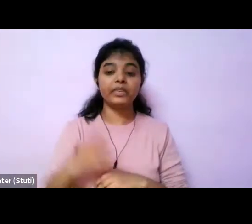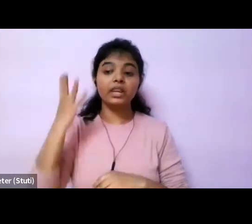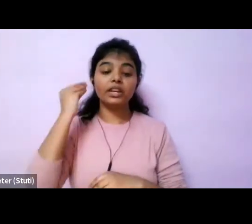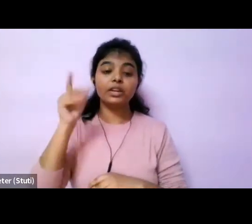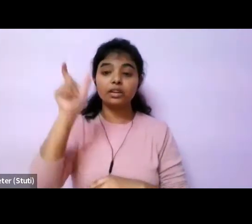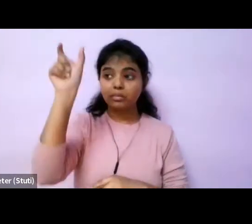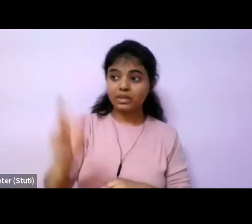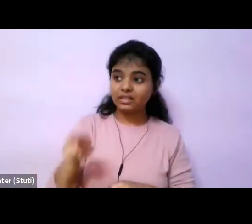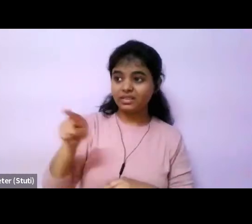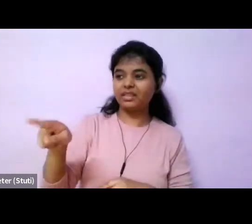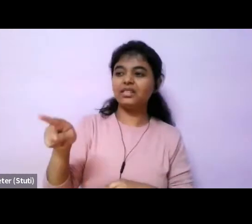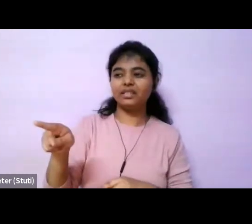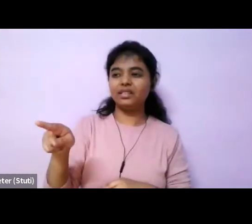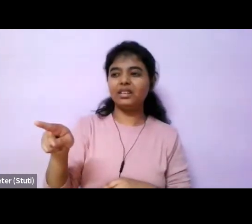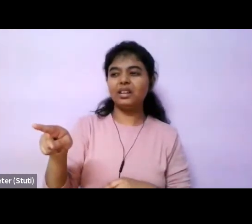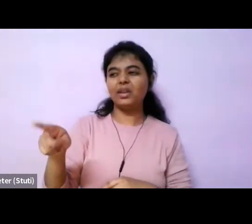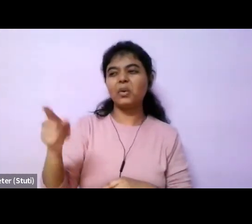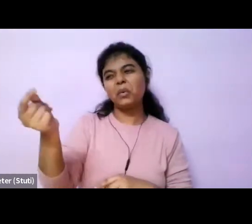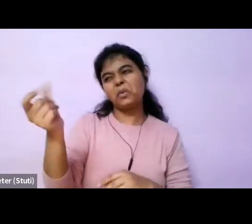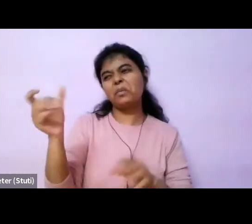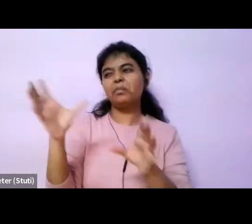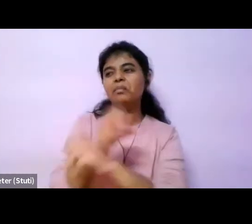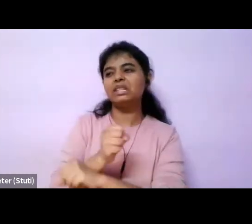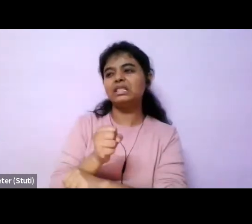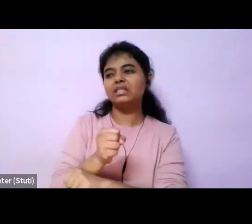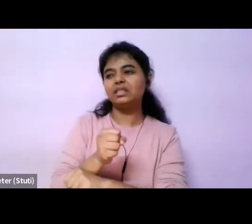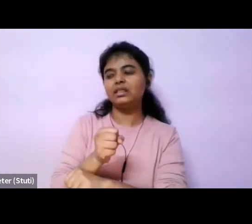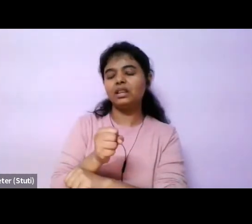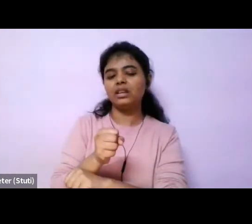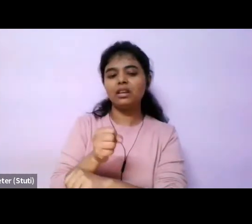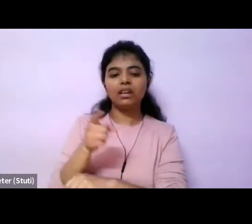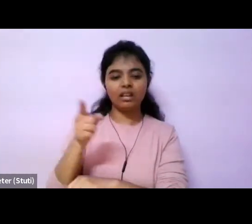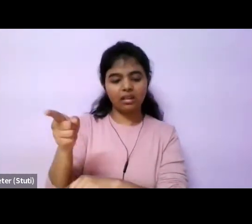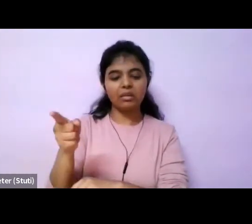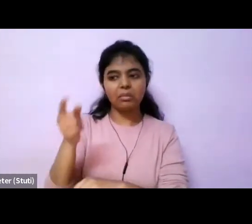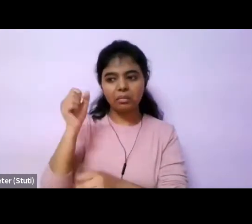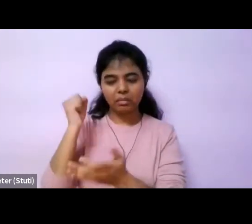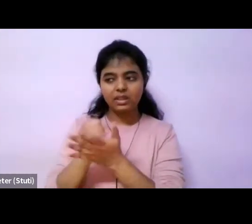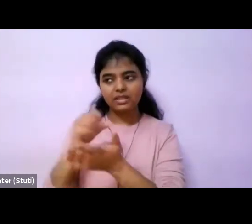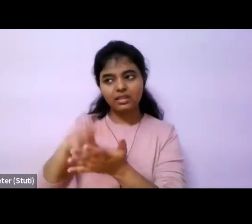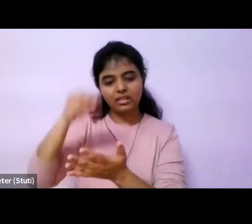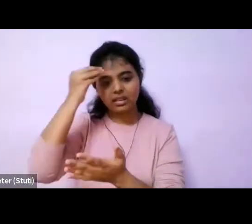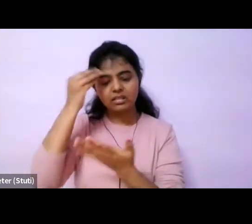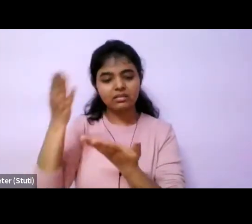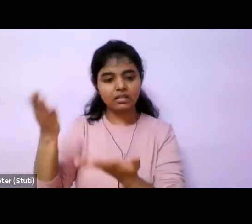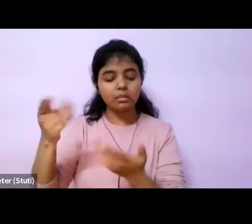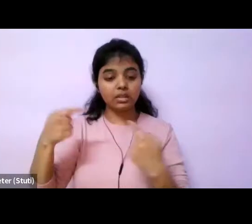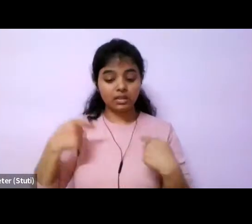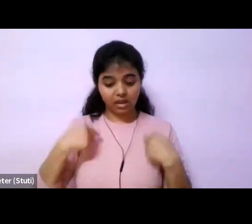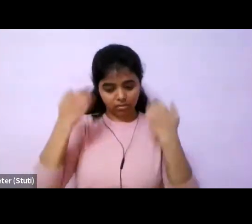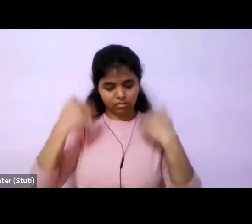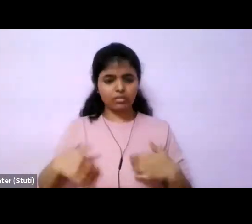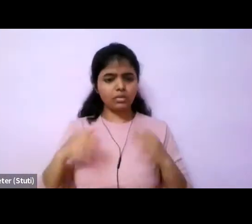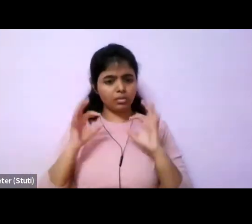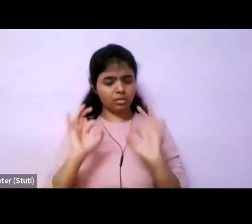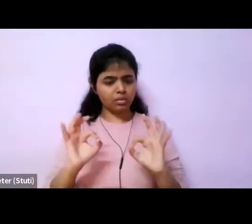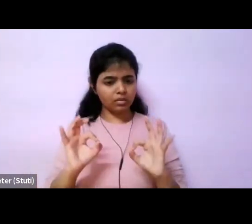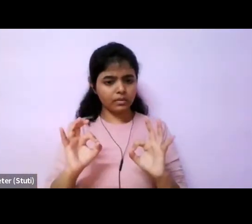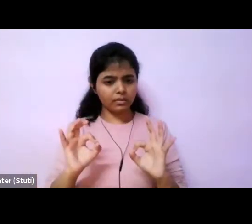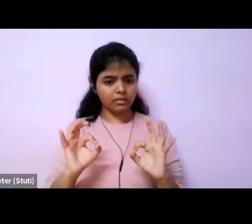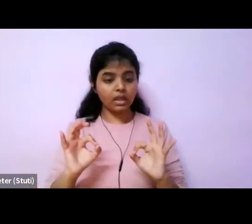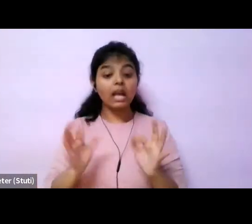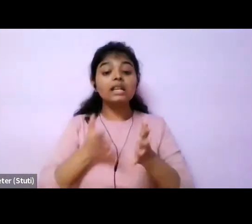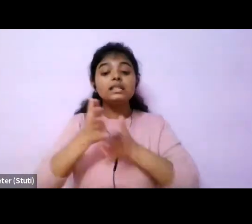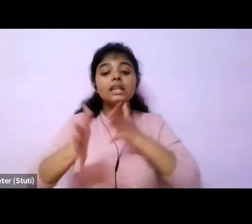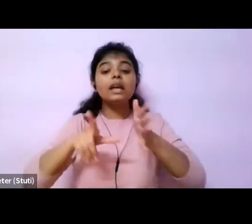than himself and almost pities the former for not knowing signs. Learning and using sign language becomes a claiming of deafness and